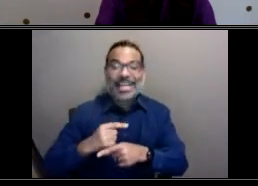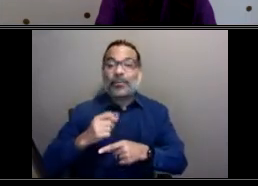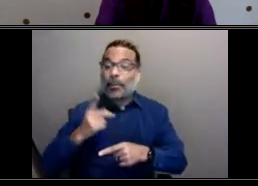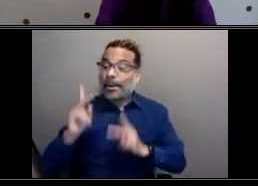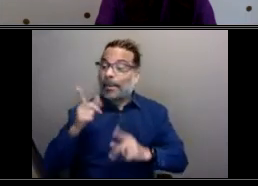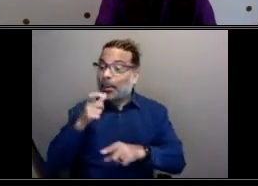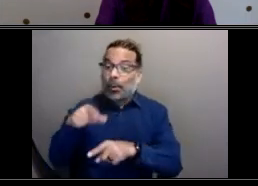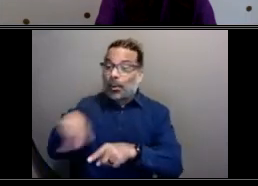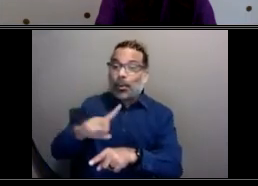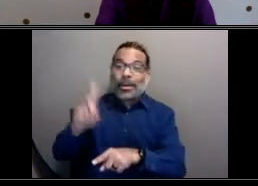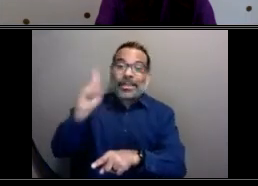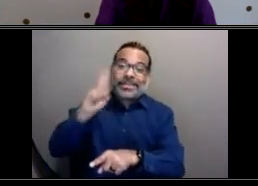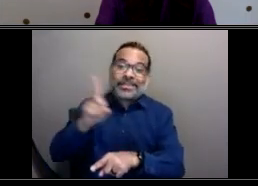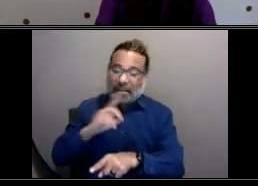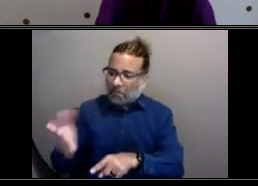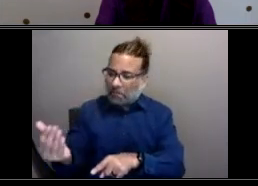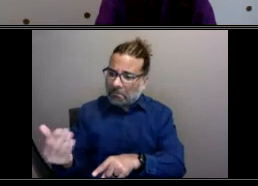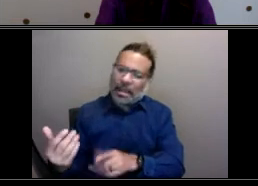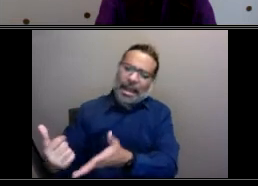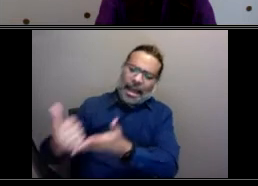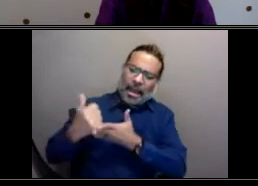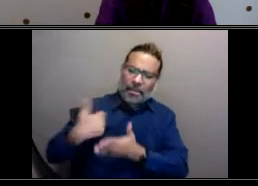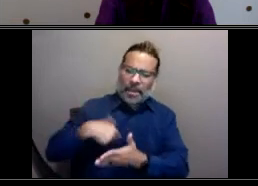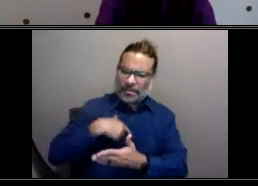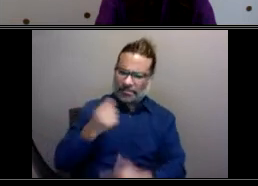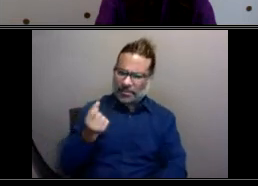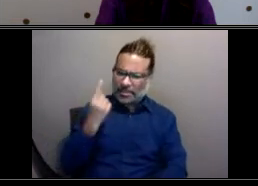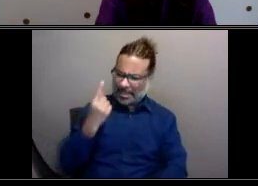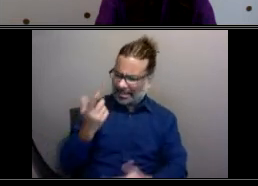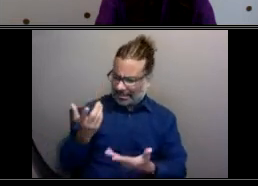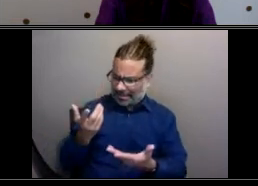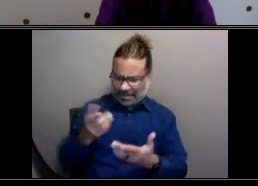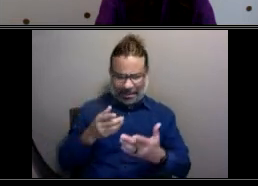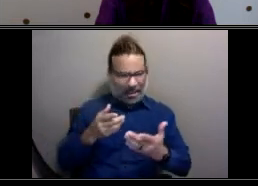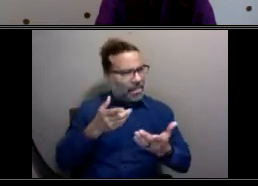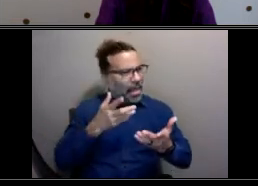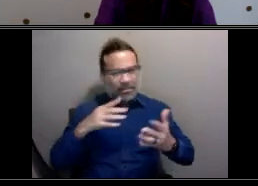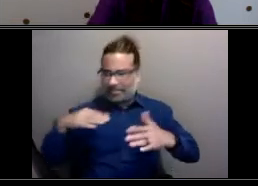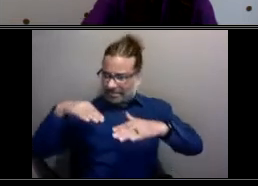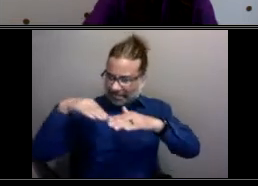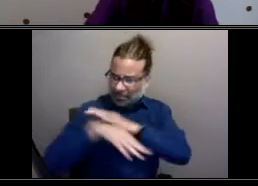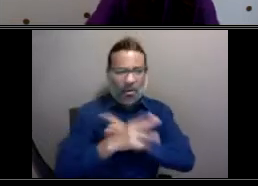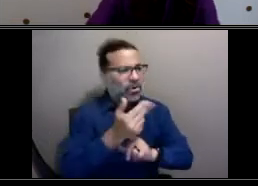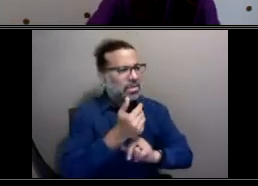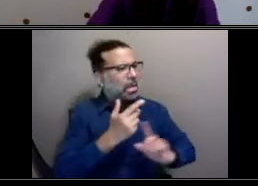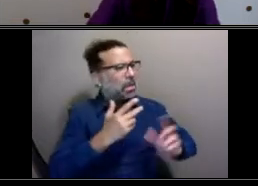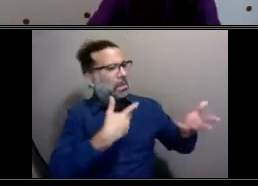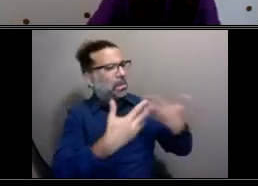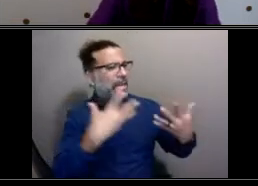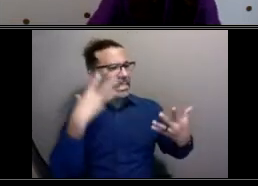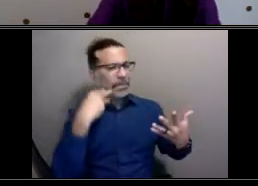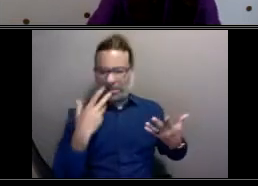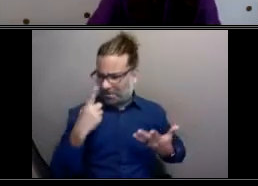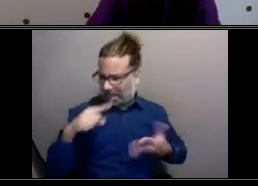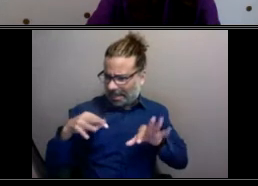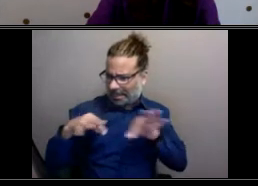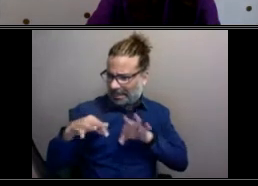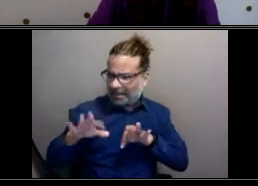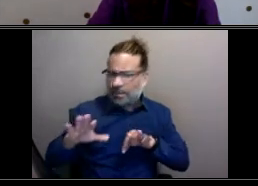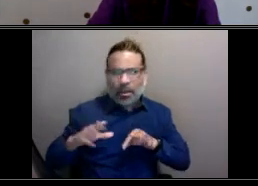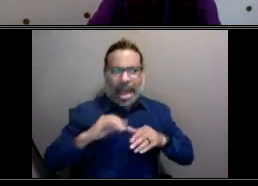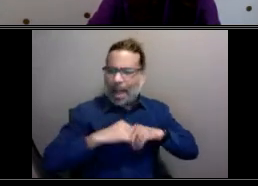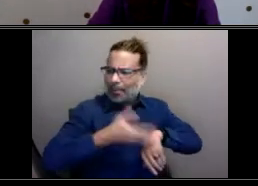to help you understand how best to better the experience for travelers who are deaf, et cetera, et